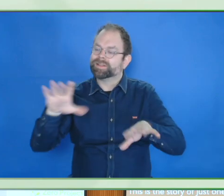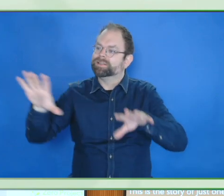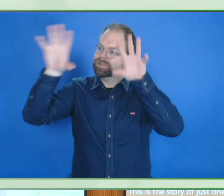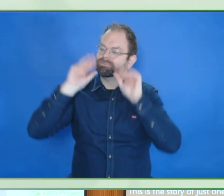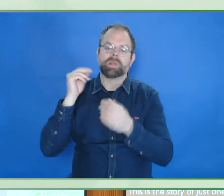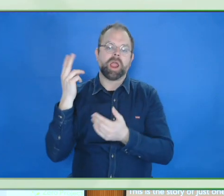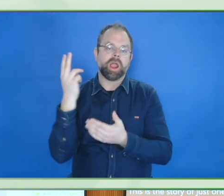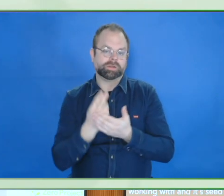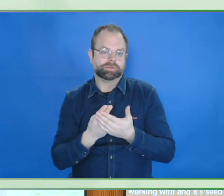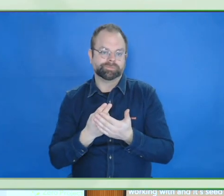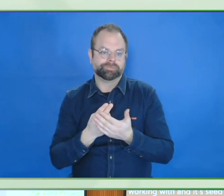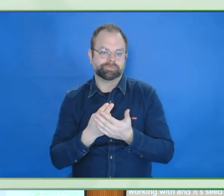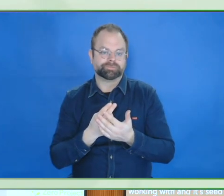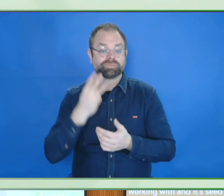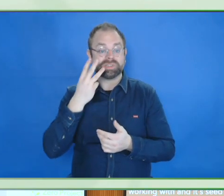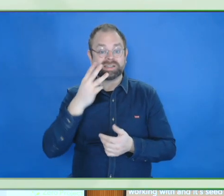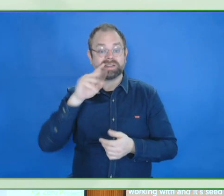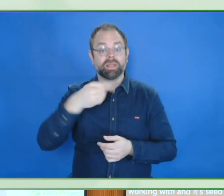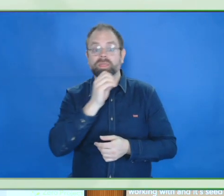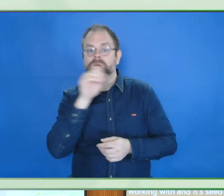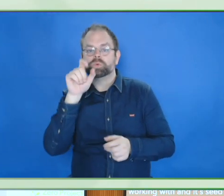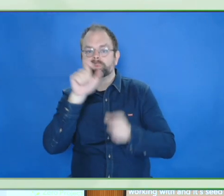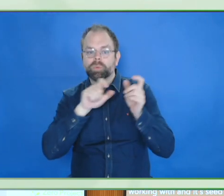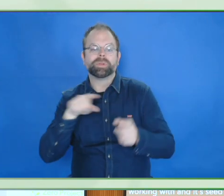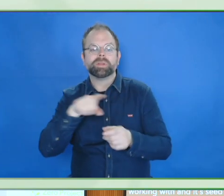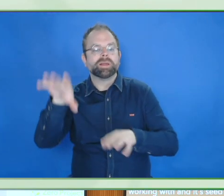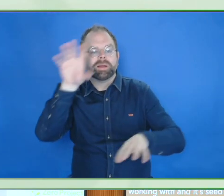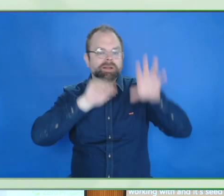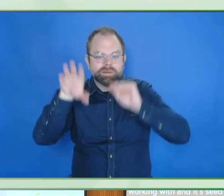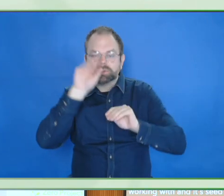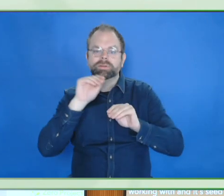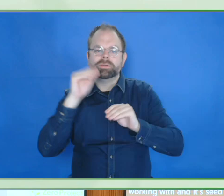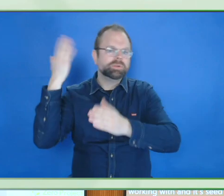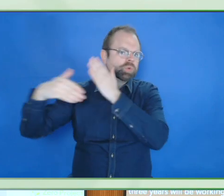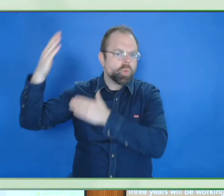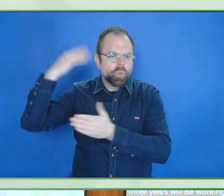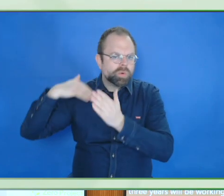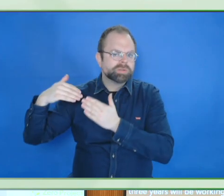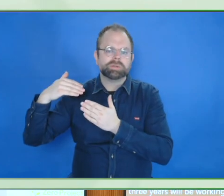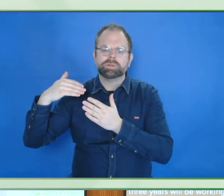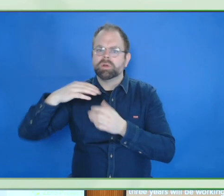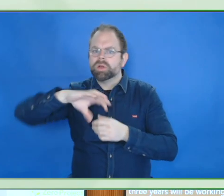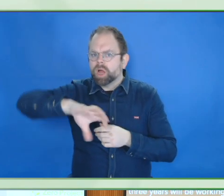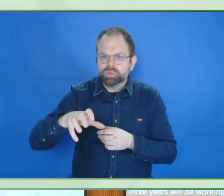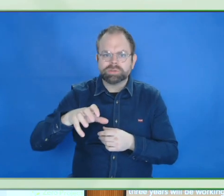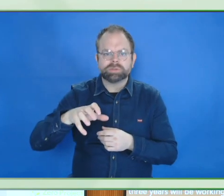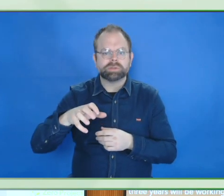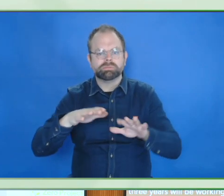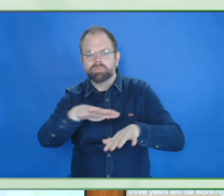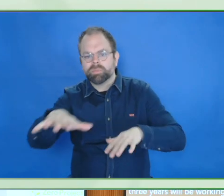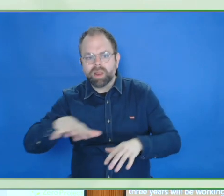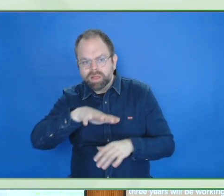next 3 years, we'll be working with 45 founders, 30% of which are women founders, 40% of which are founders with